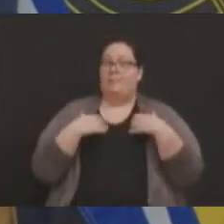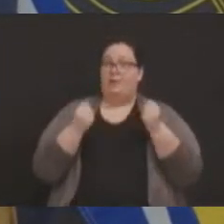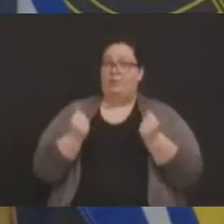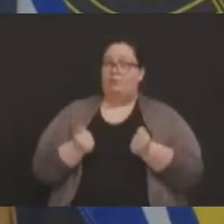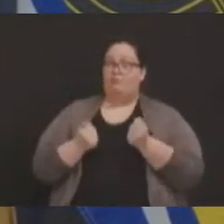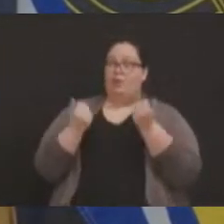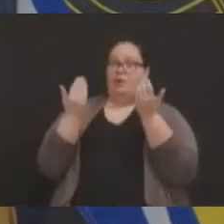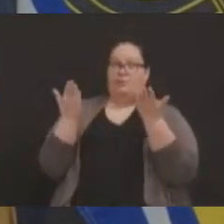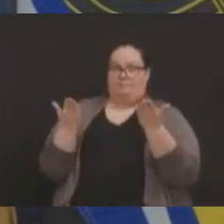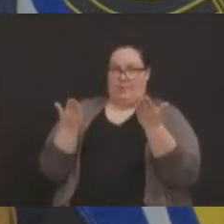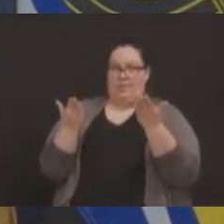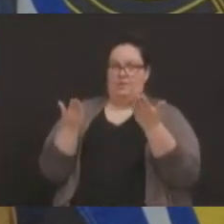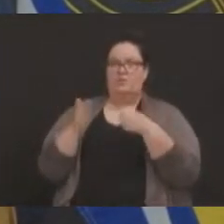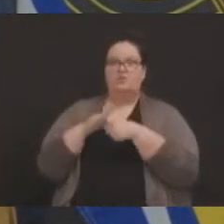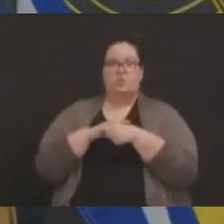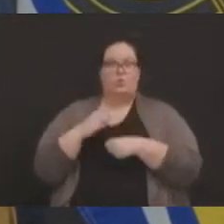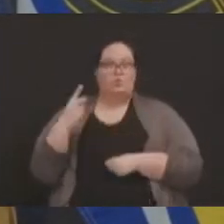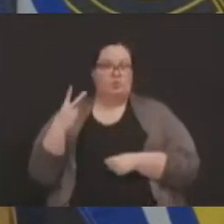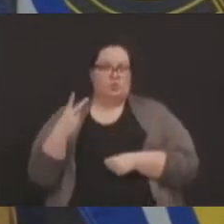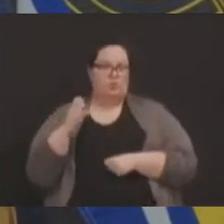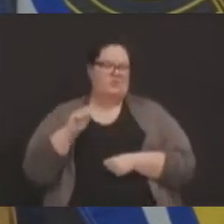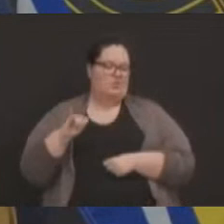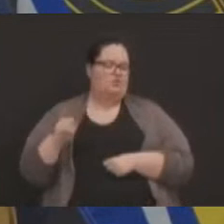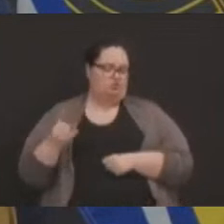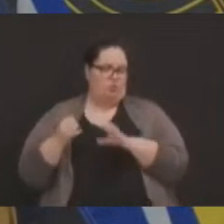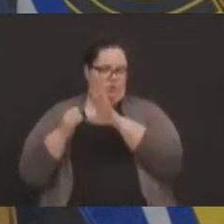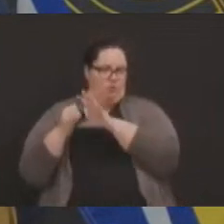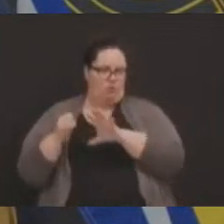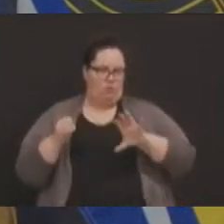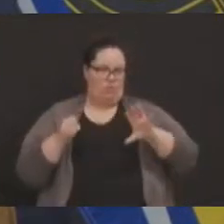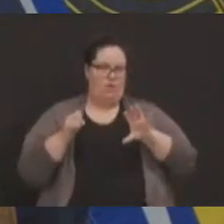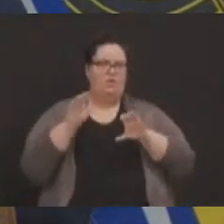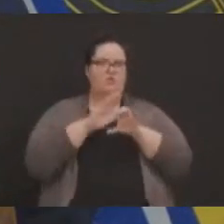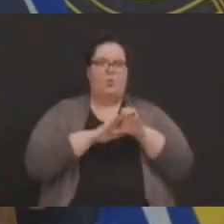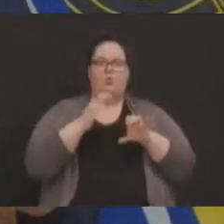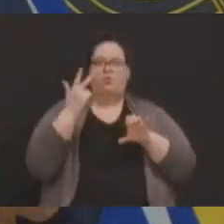alert level Tuesday night at midnight.